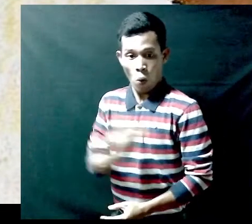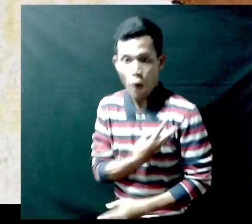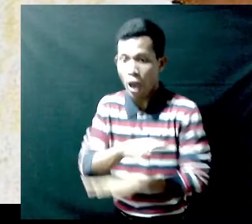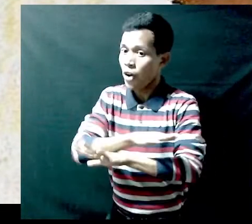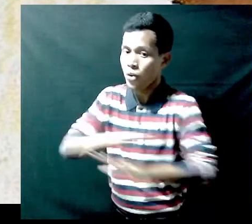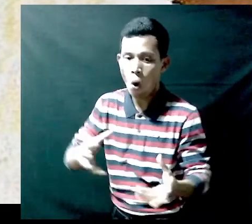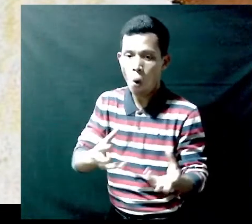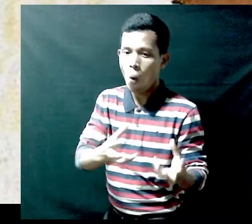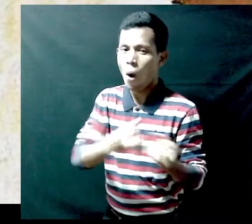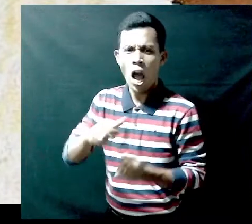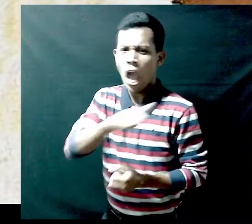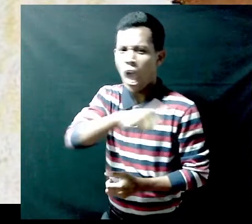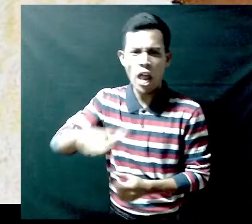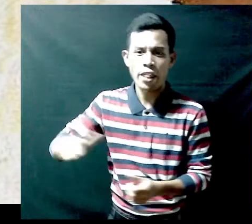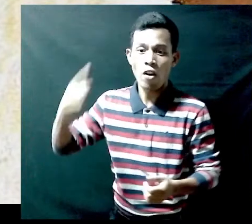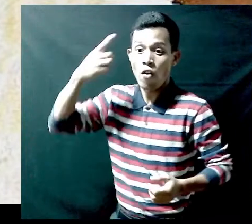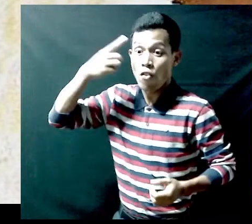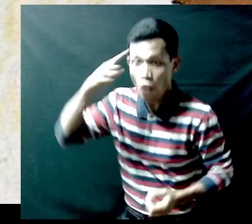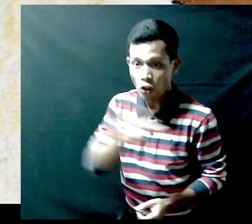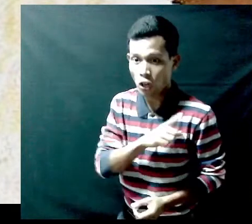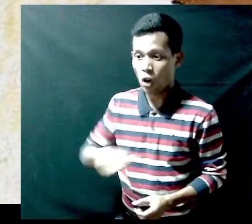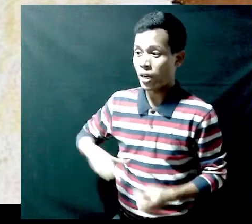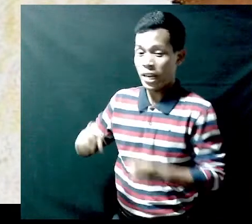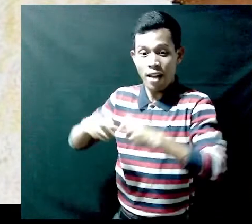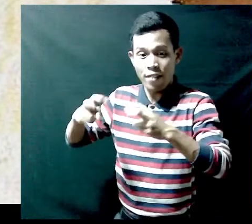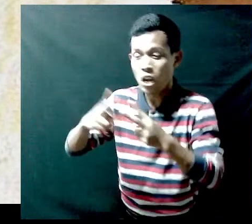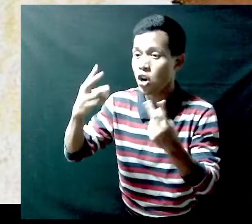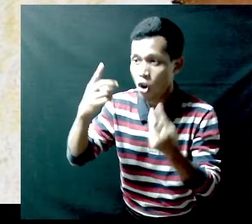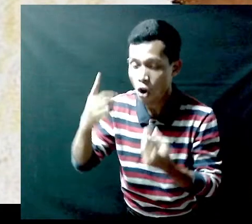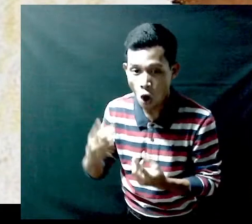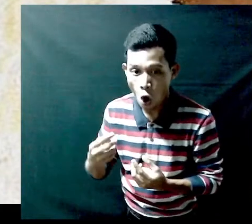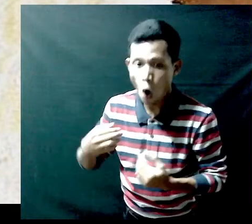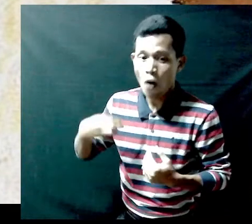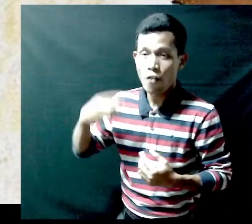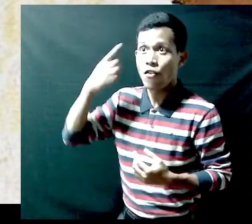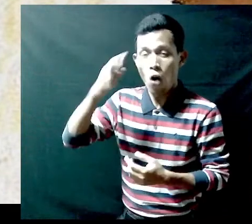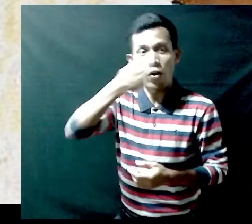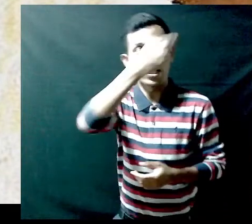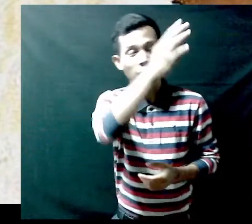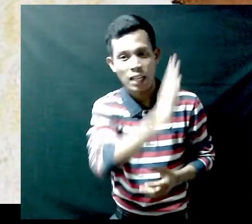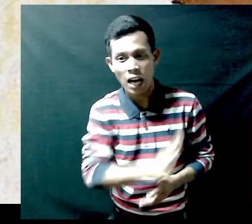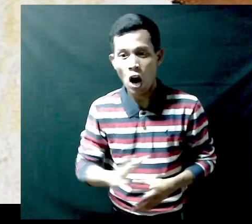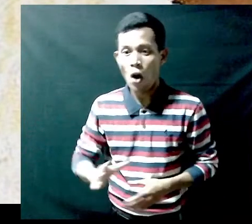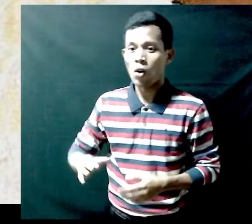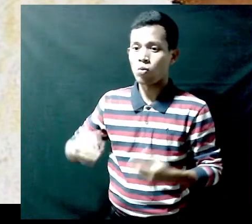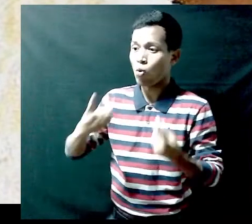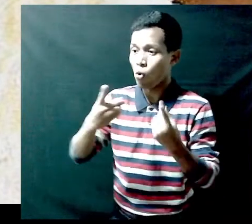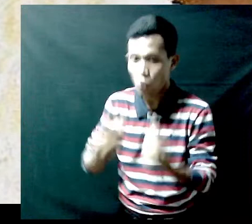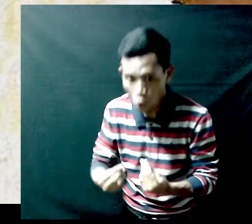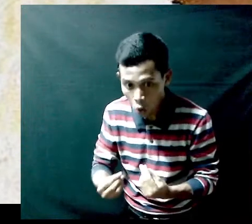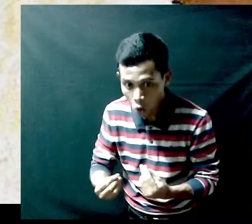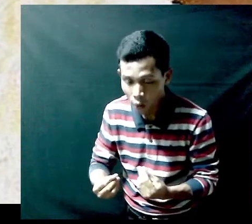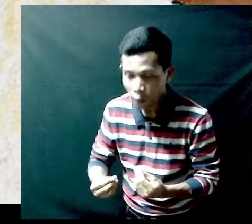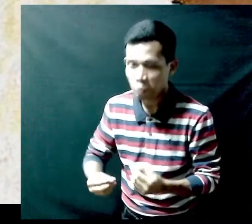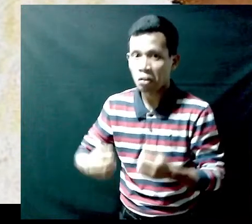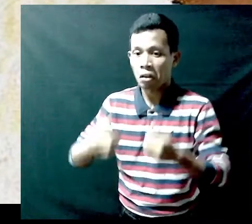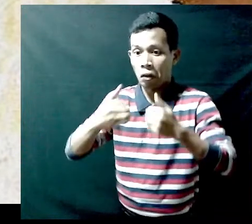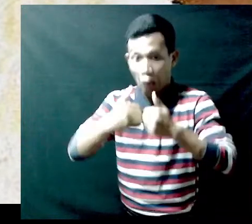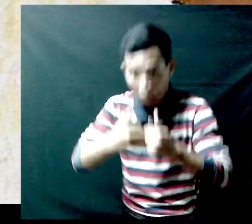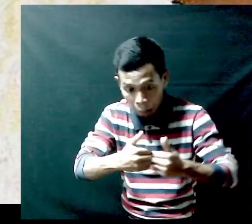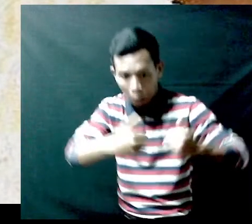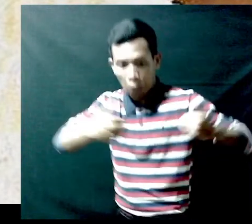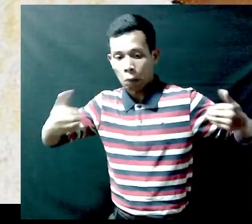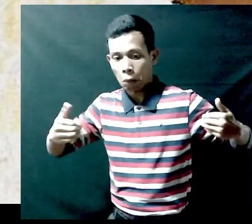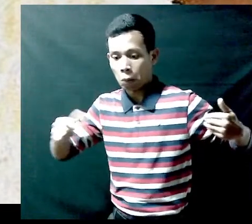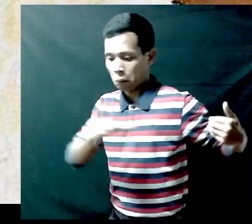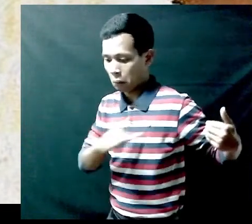Lord, even though it is for Him. For if we initiate anything apart from the